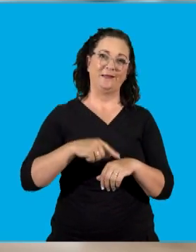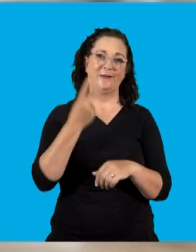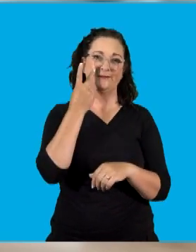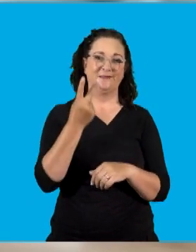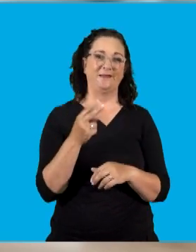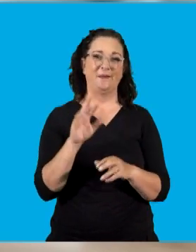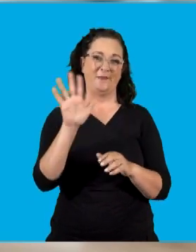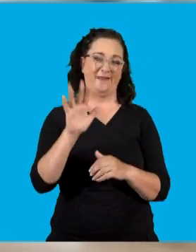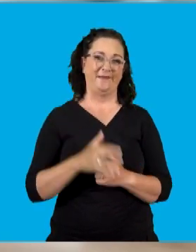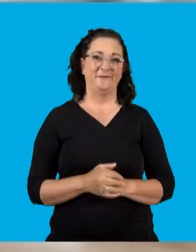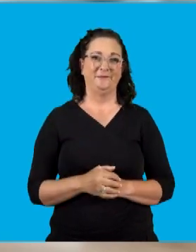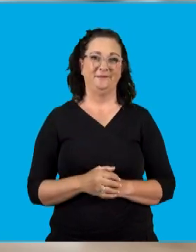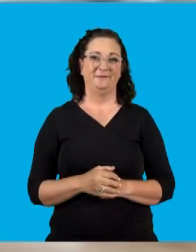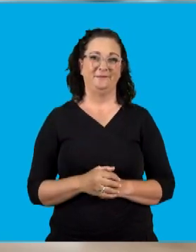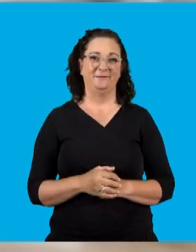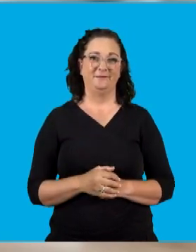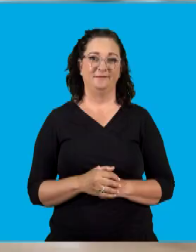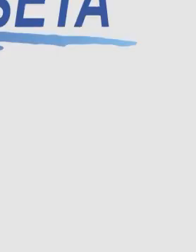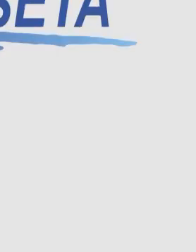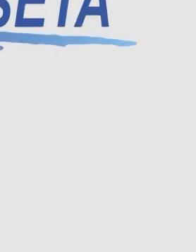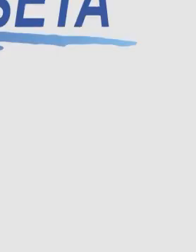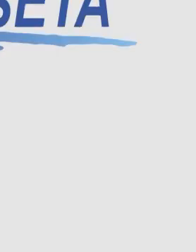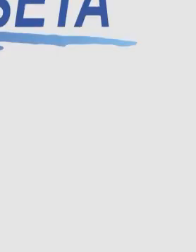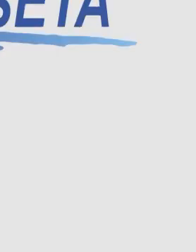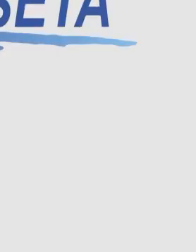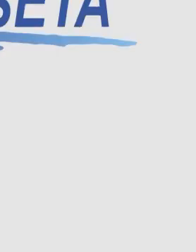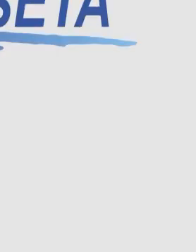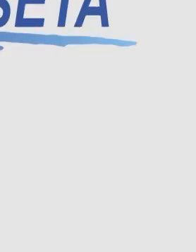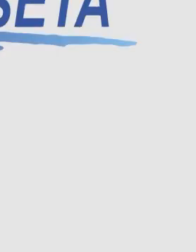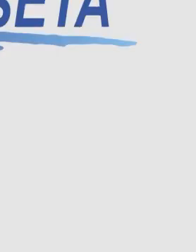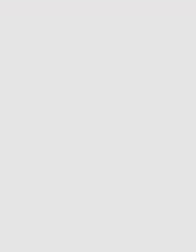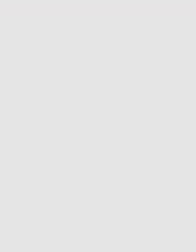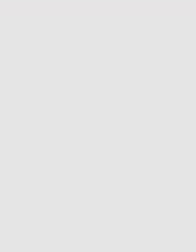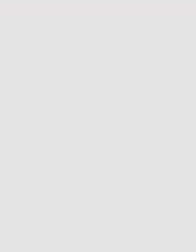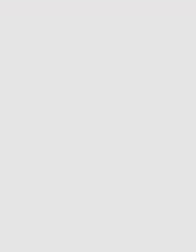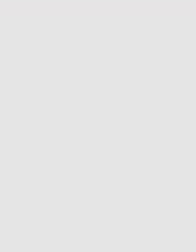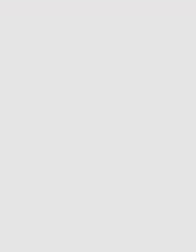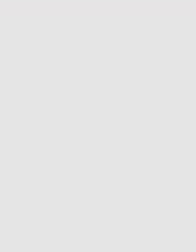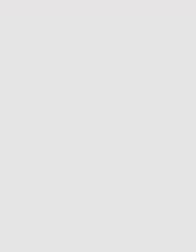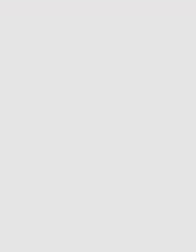time. Goodbye.